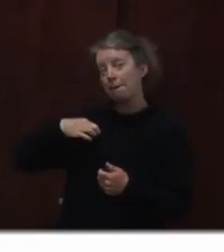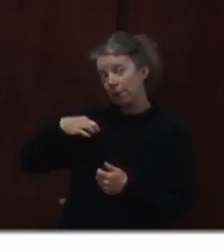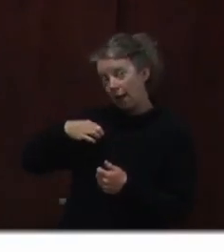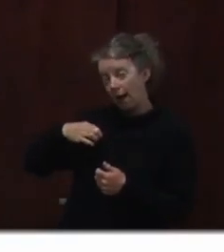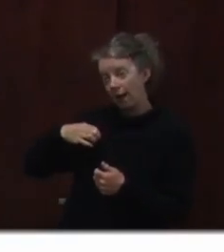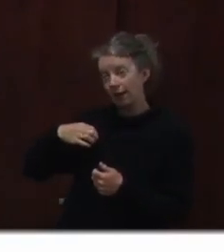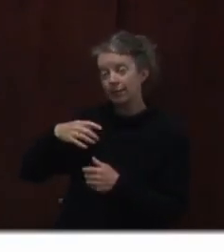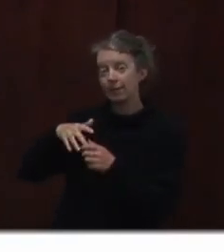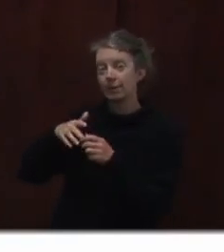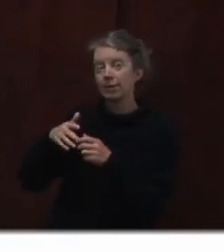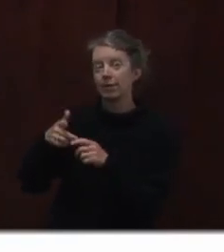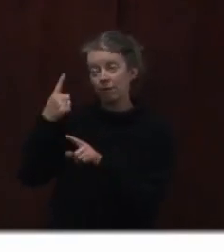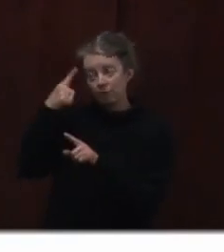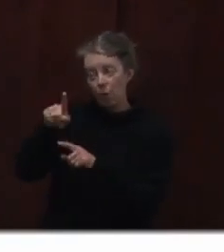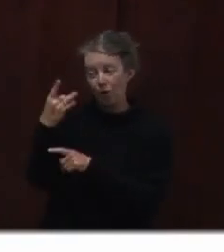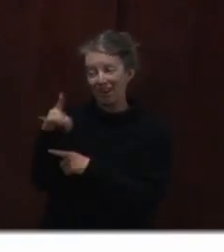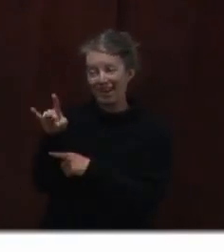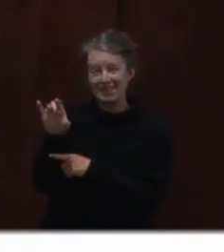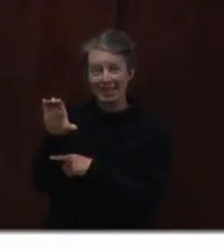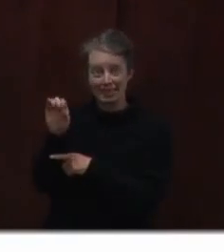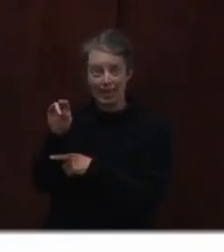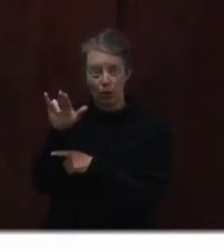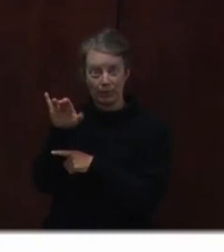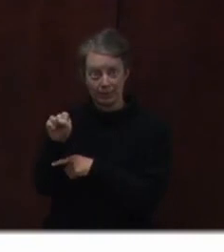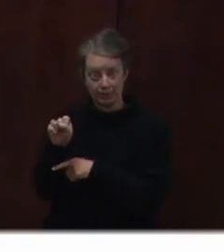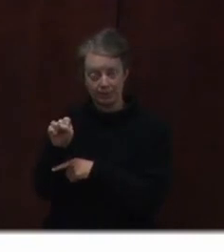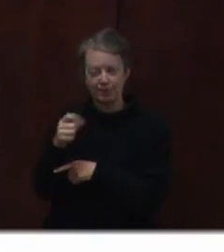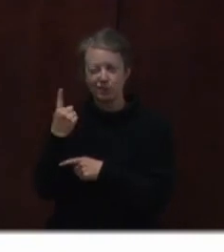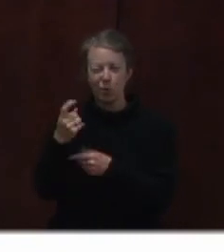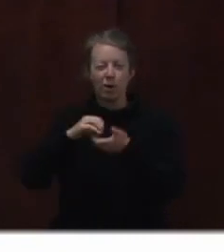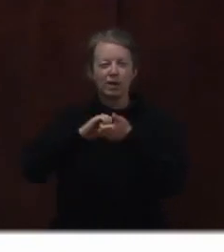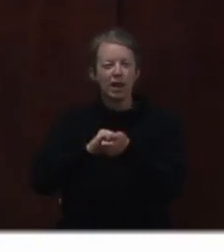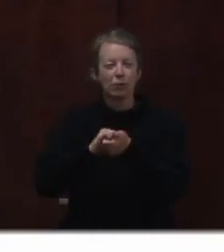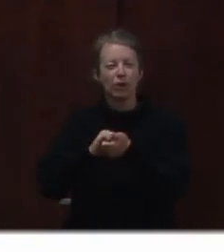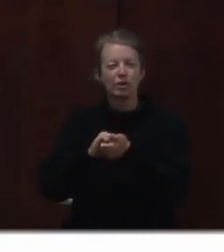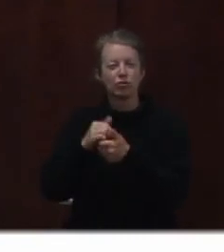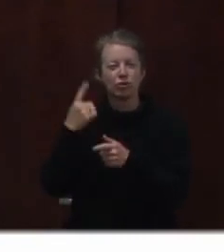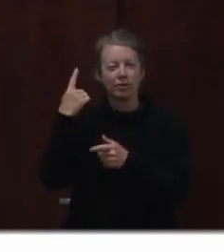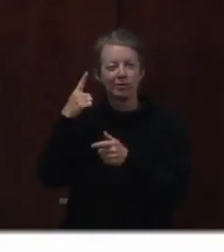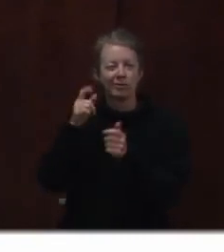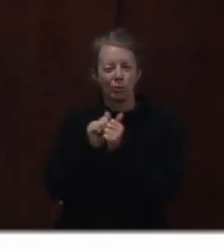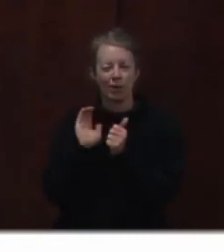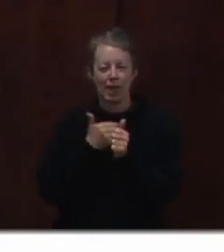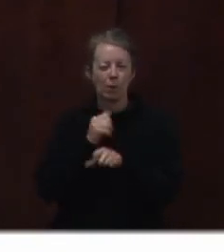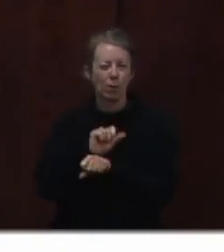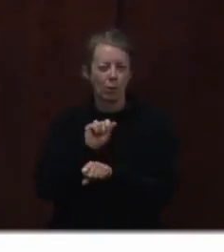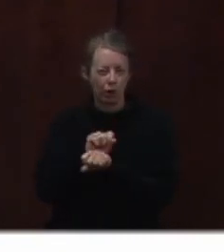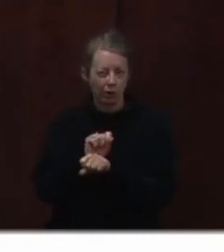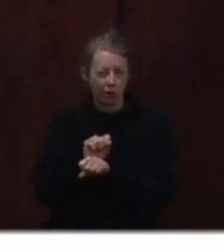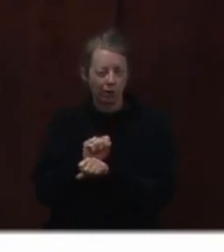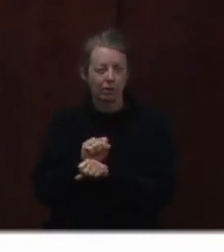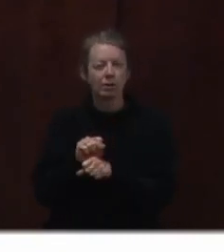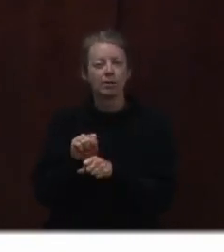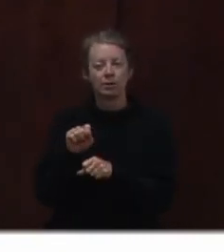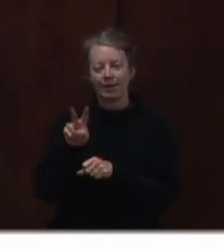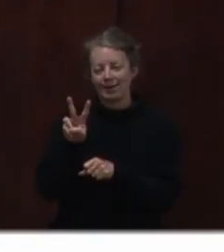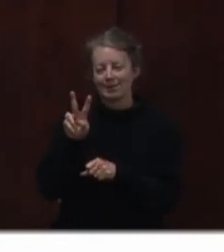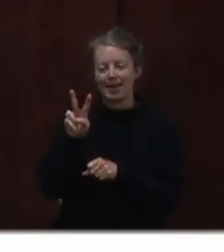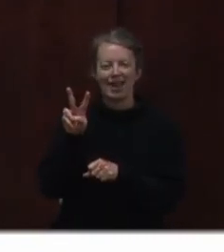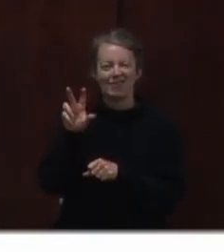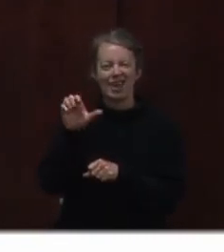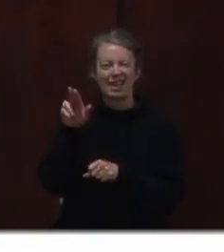region. One of the collaborations that has come from this effort has been a vaccine consortium